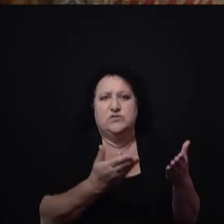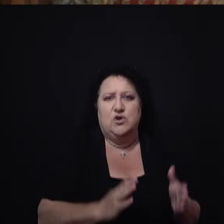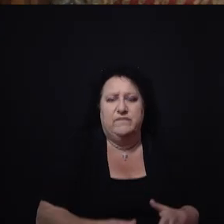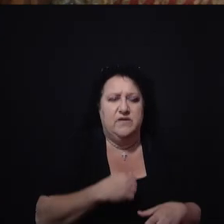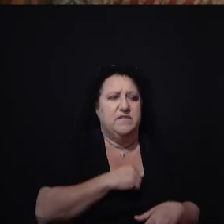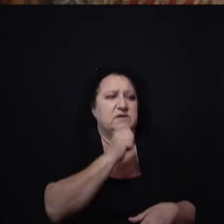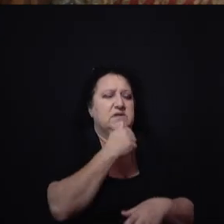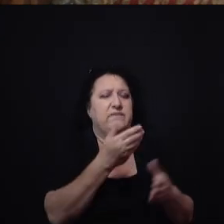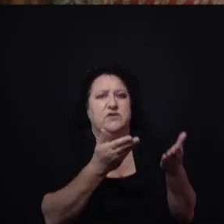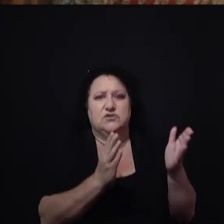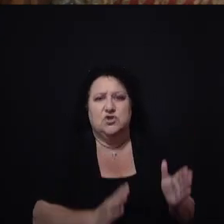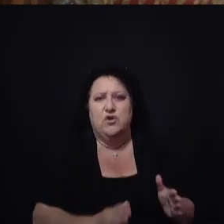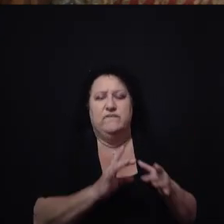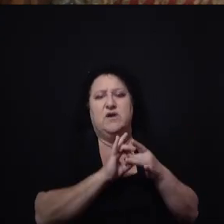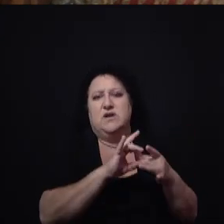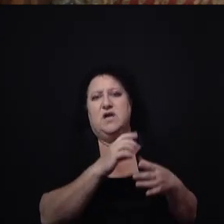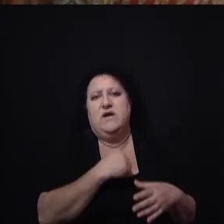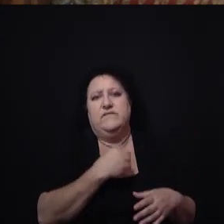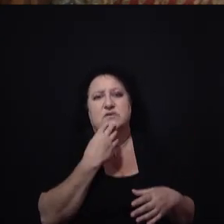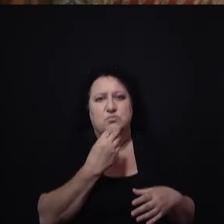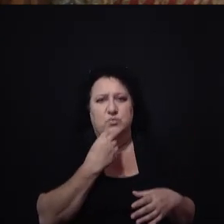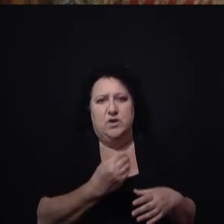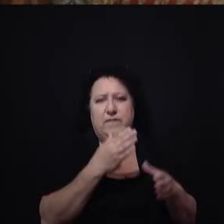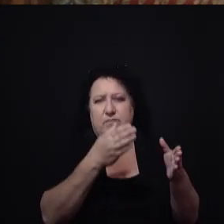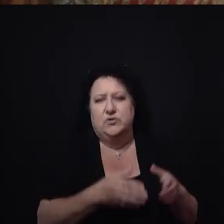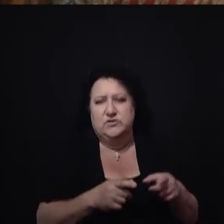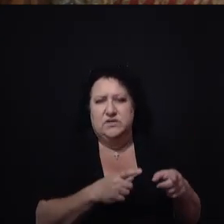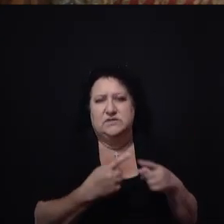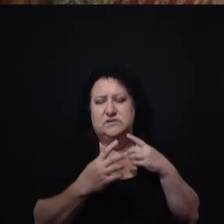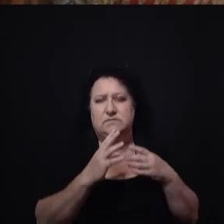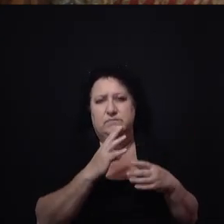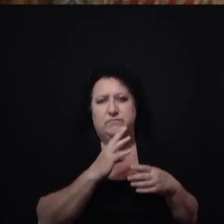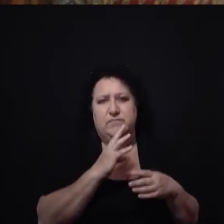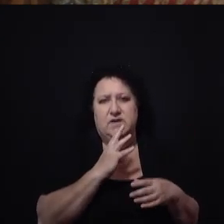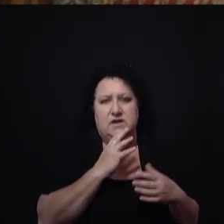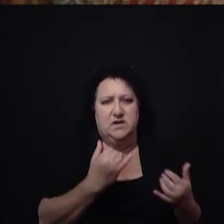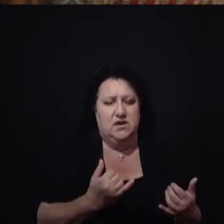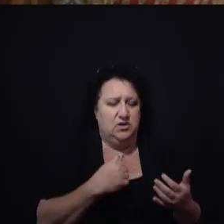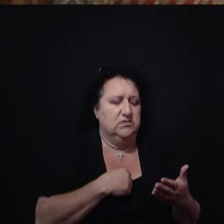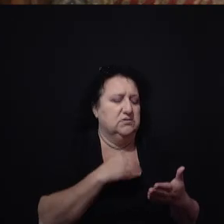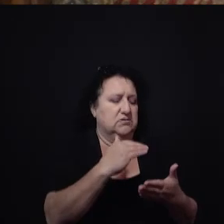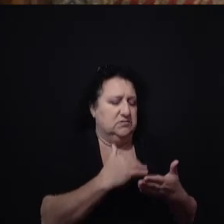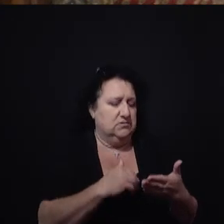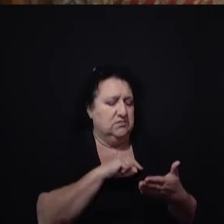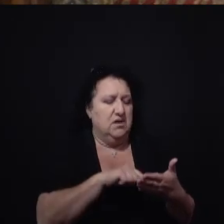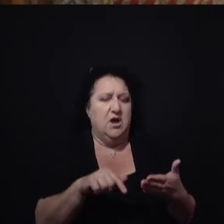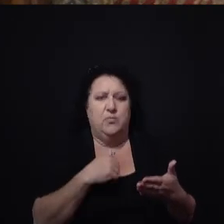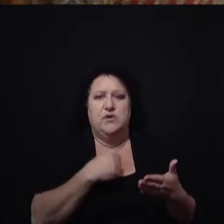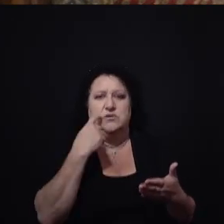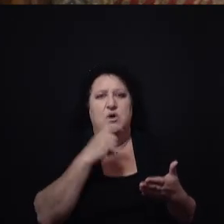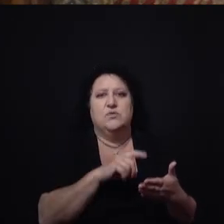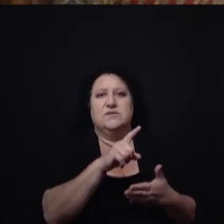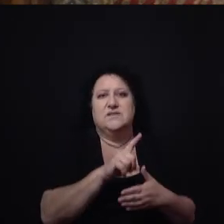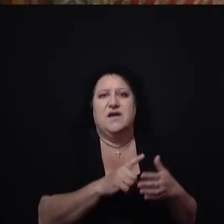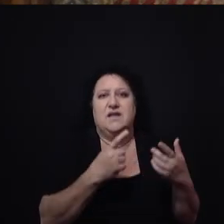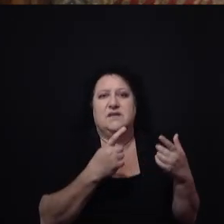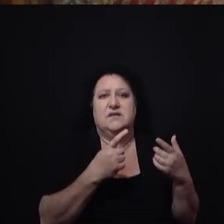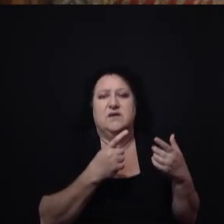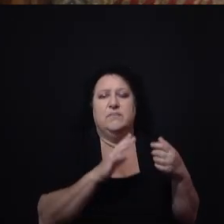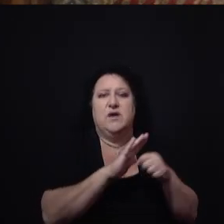servant of Israel who is speaking here, okay? We know that that becomes most fulfilled in Jesus Christ.